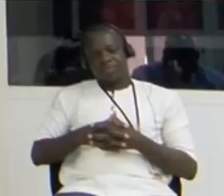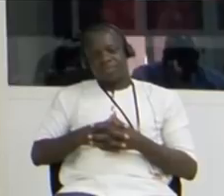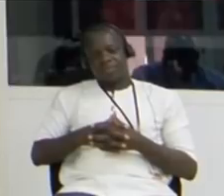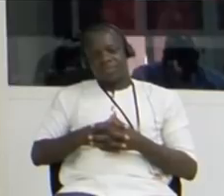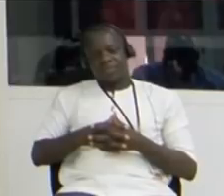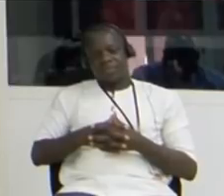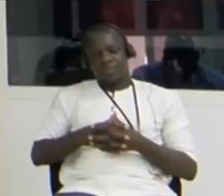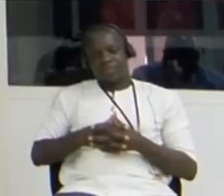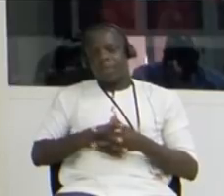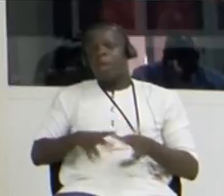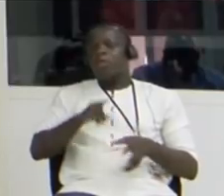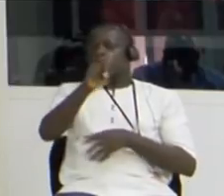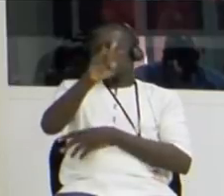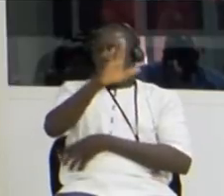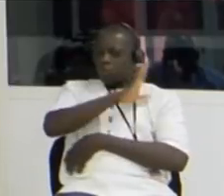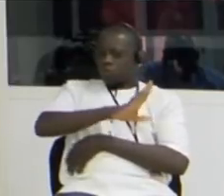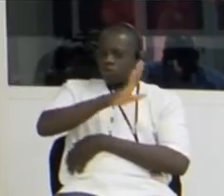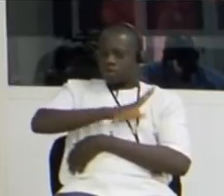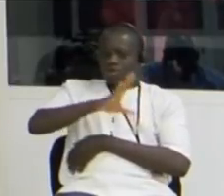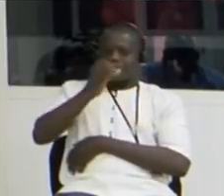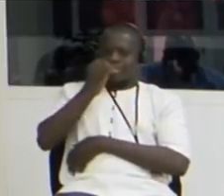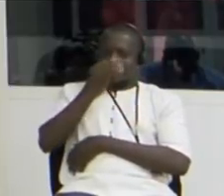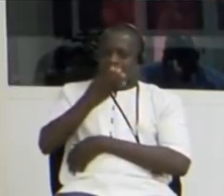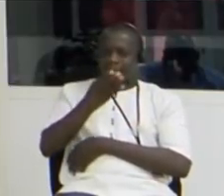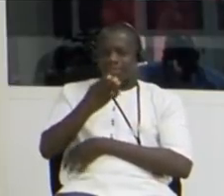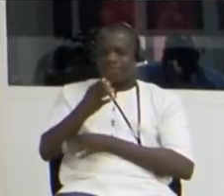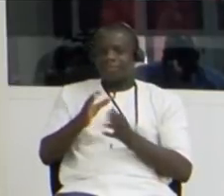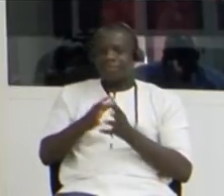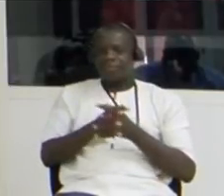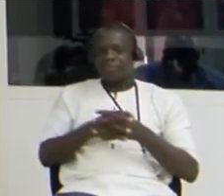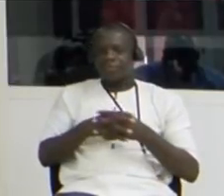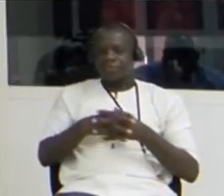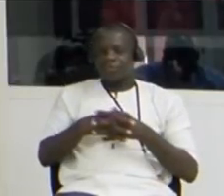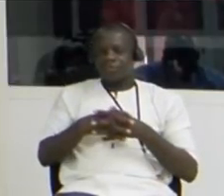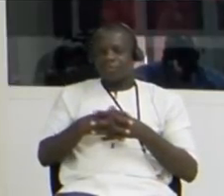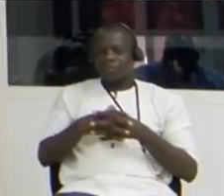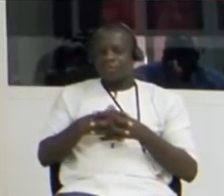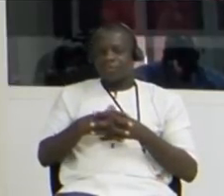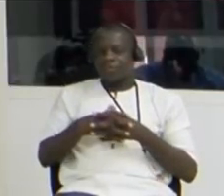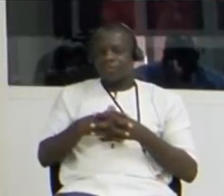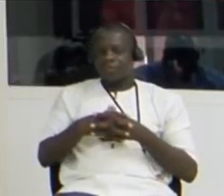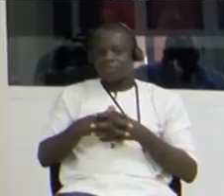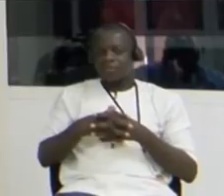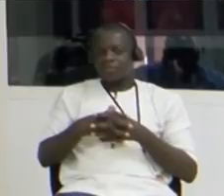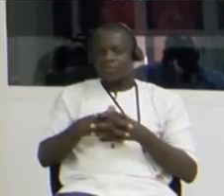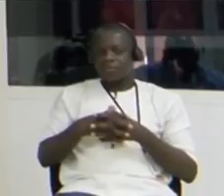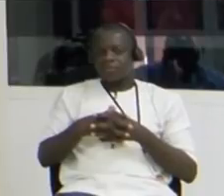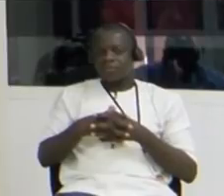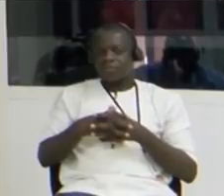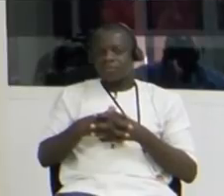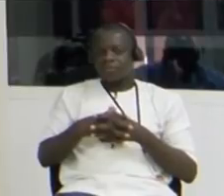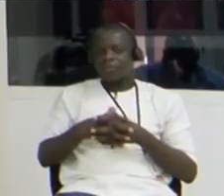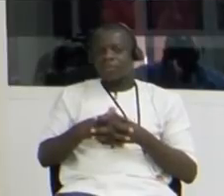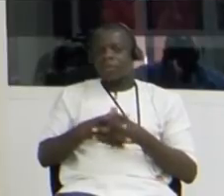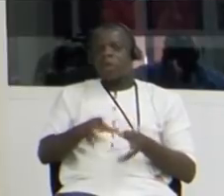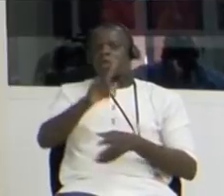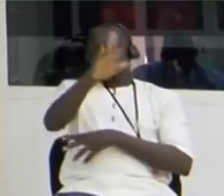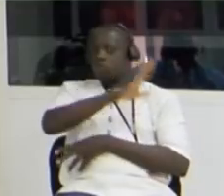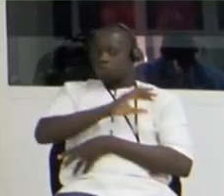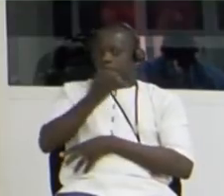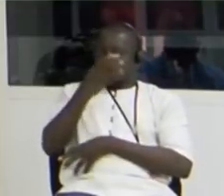You also mentioned that sometimes these requests would come through protocol officers. Is that